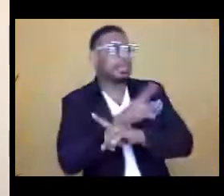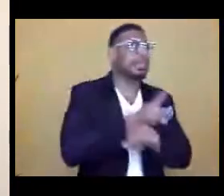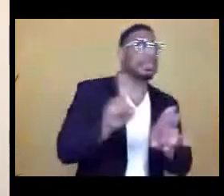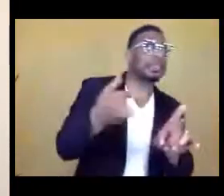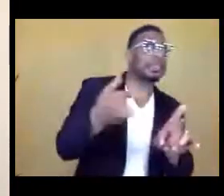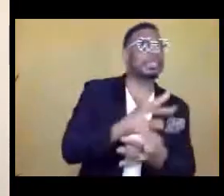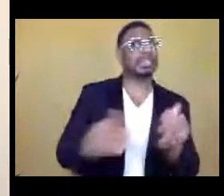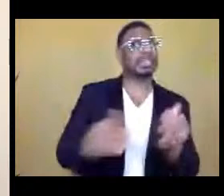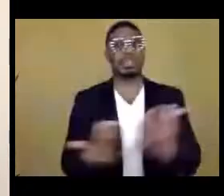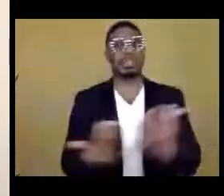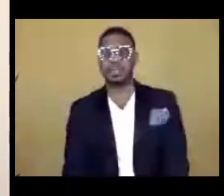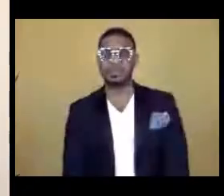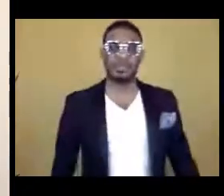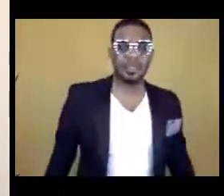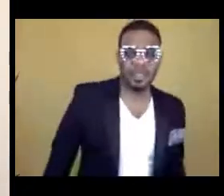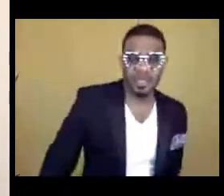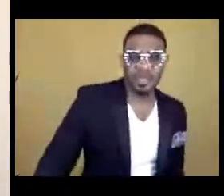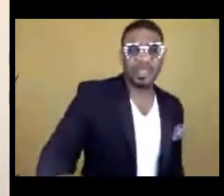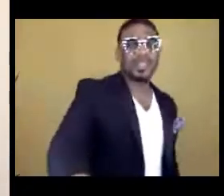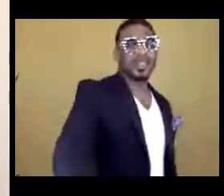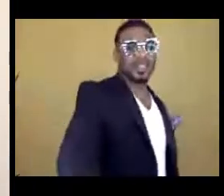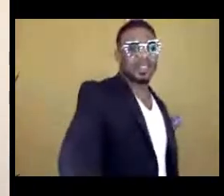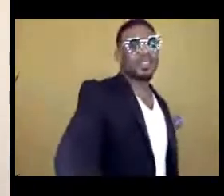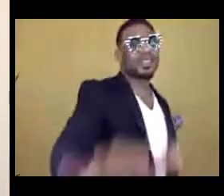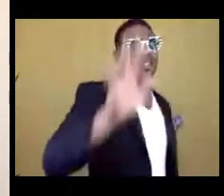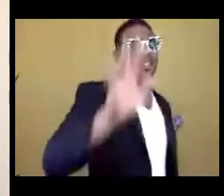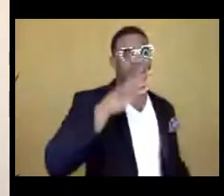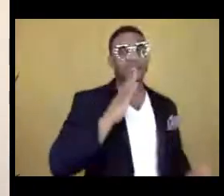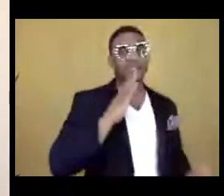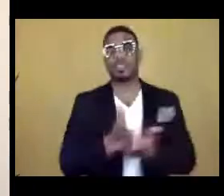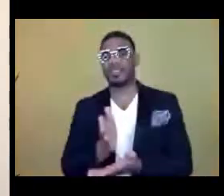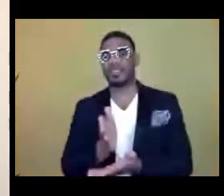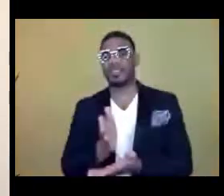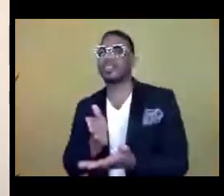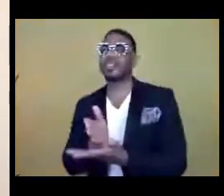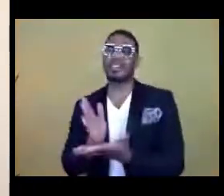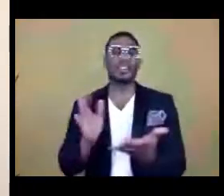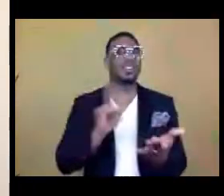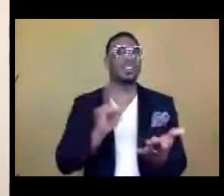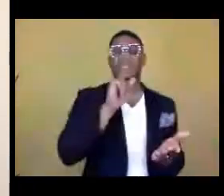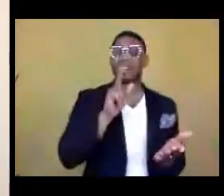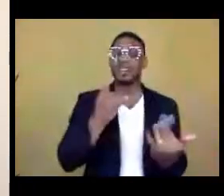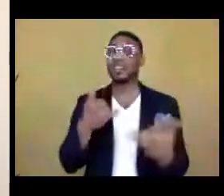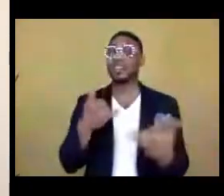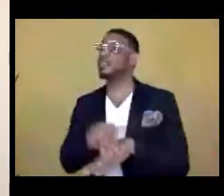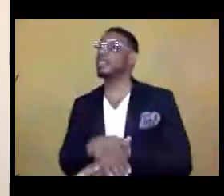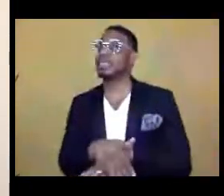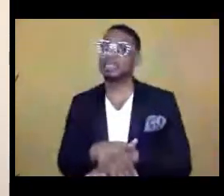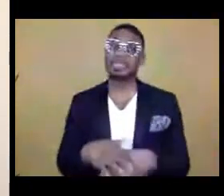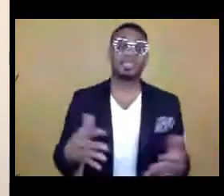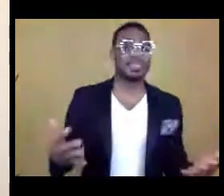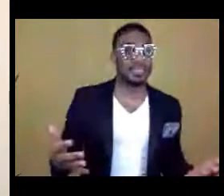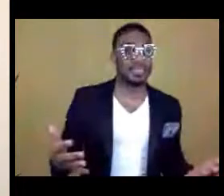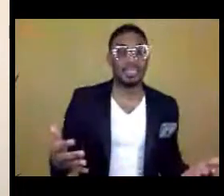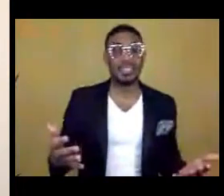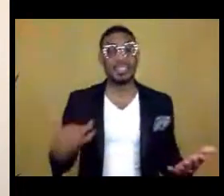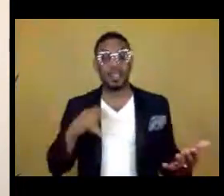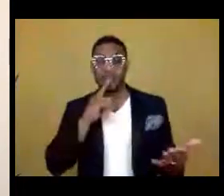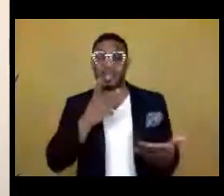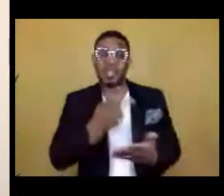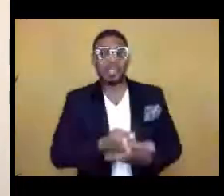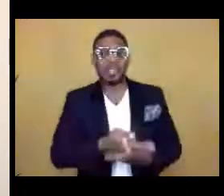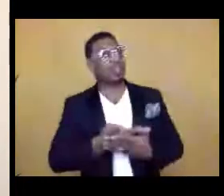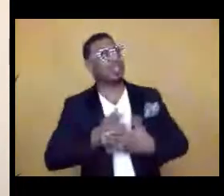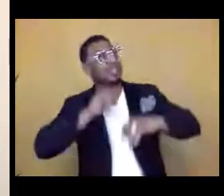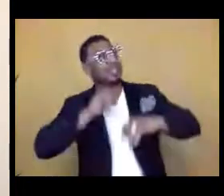knew. I know I'll be alright, but I'm not tonight. I'll be lying